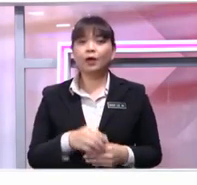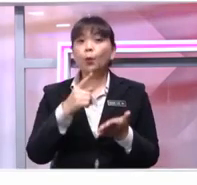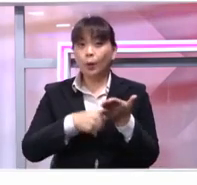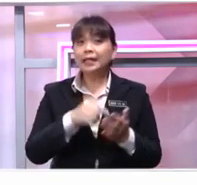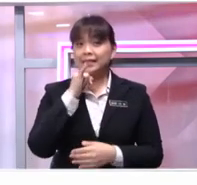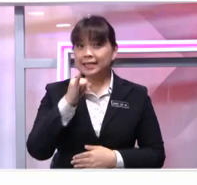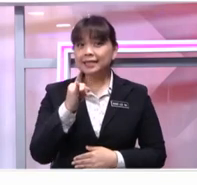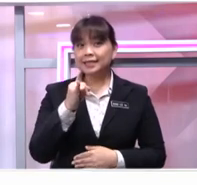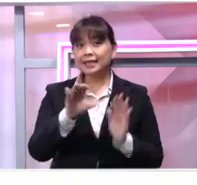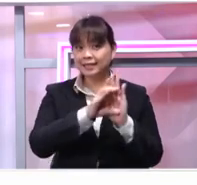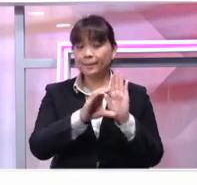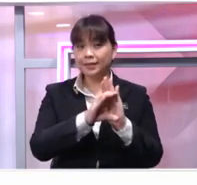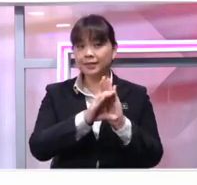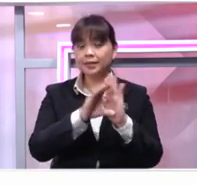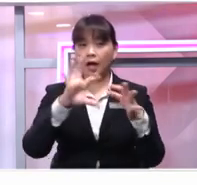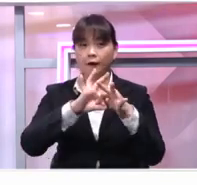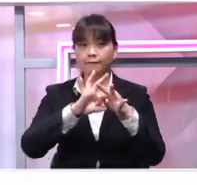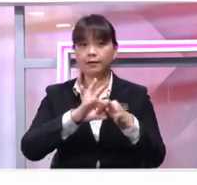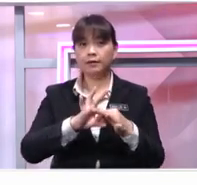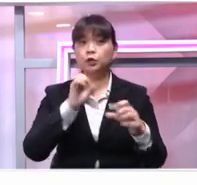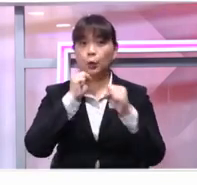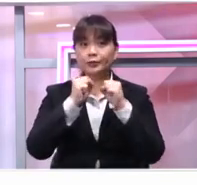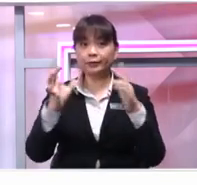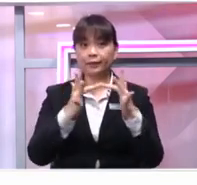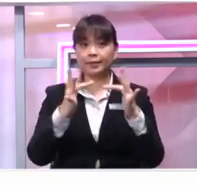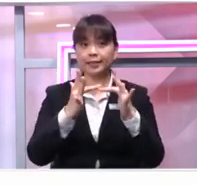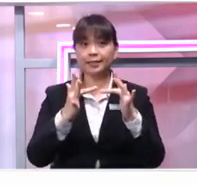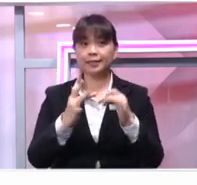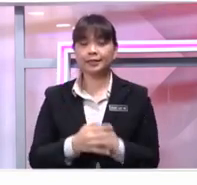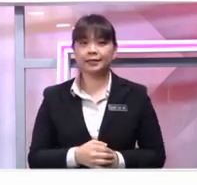is the example of social networking site?